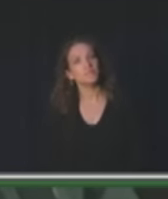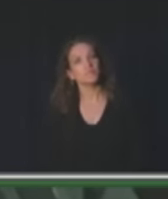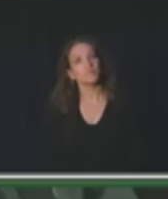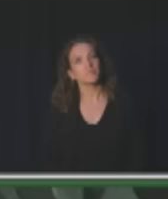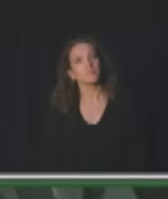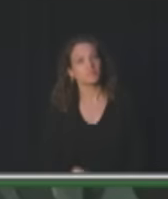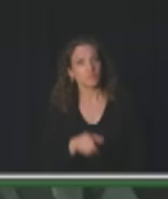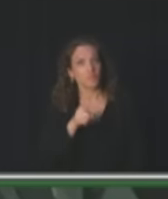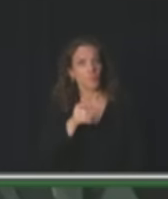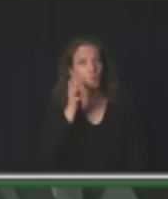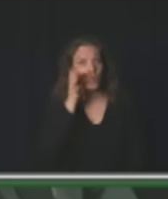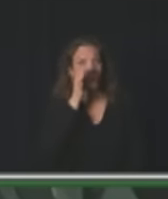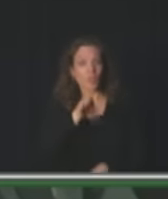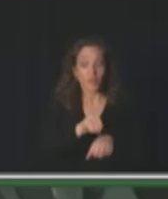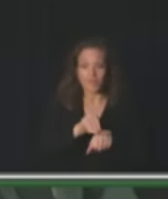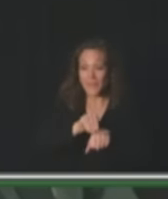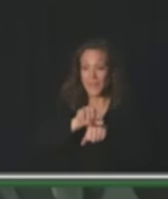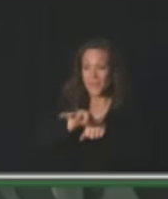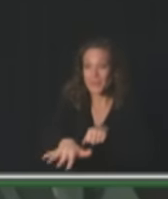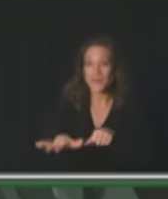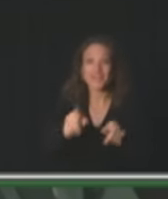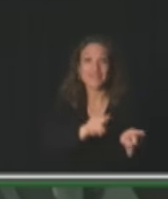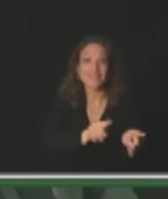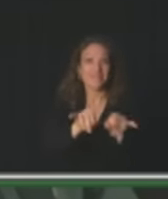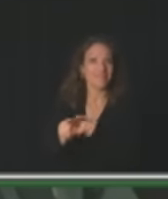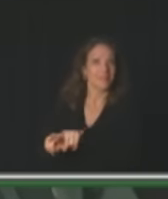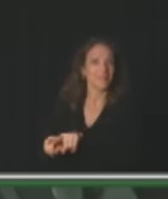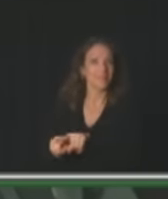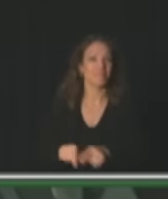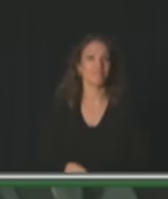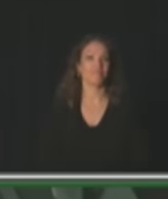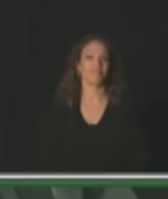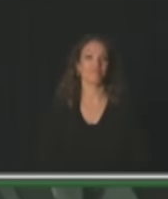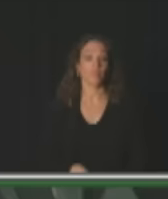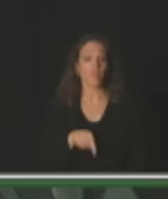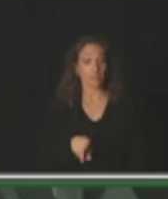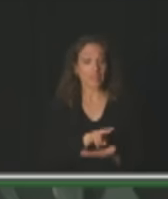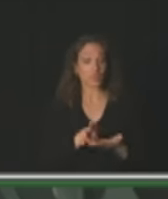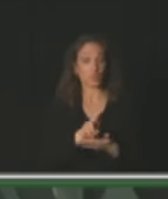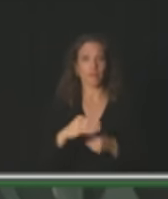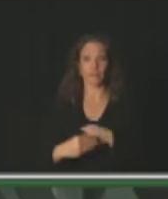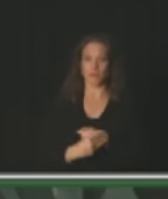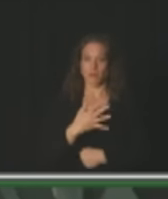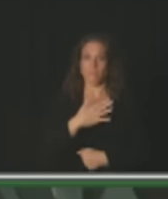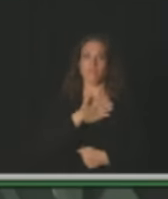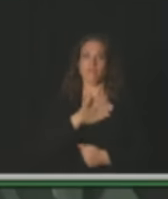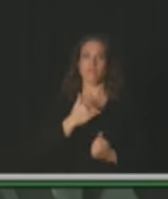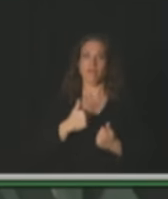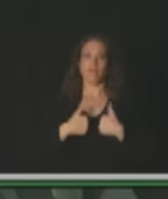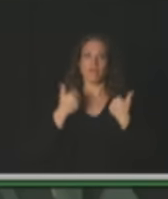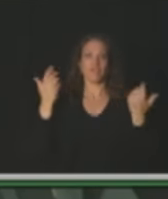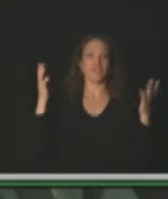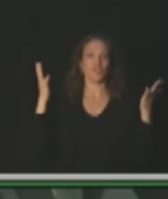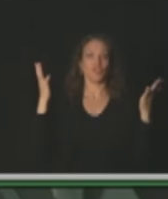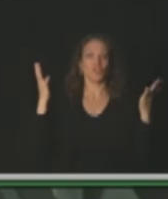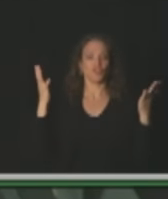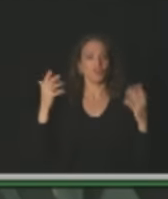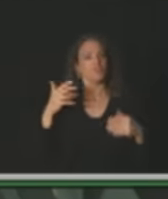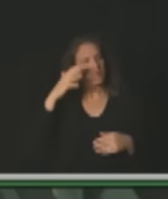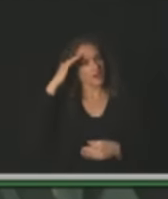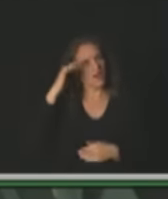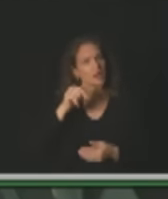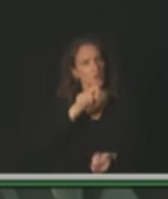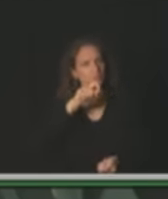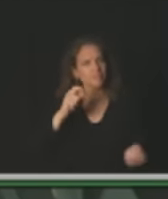You will do the same. This university is transforming my life already. I know it's transforming